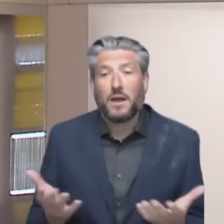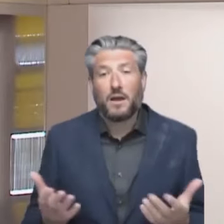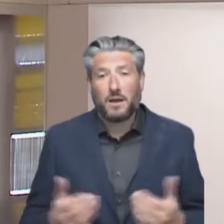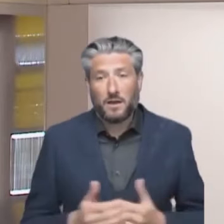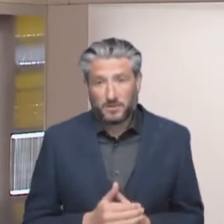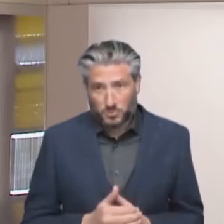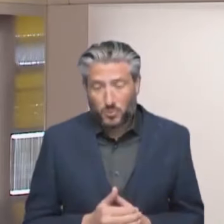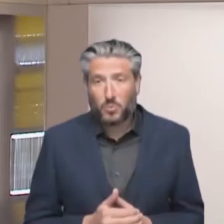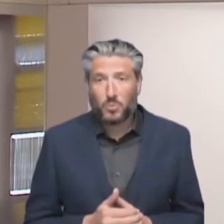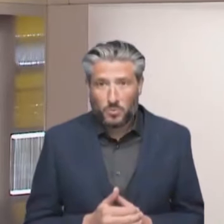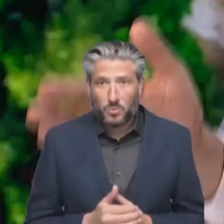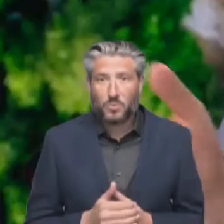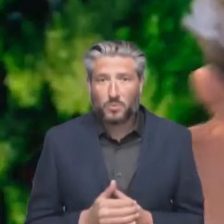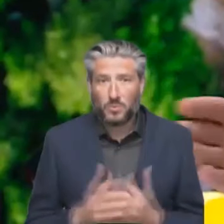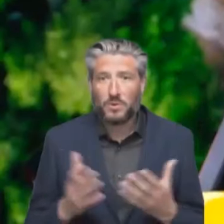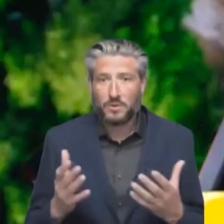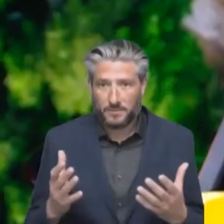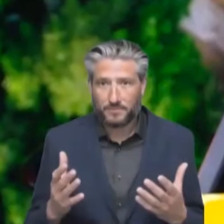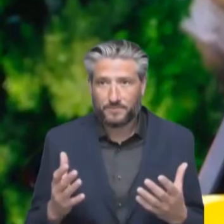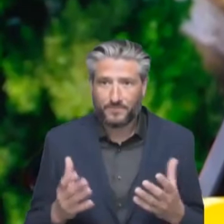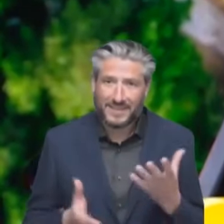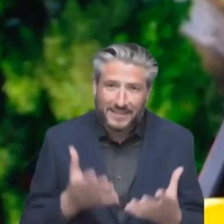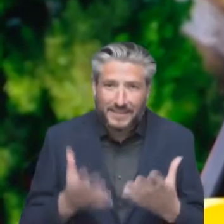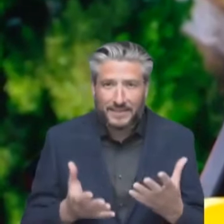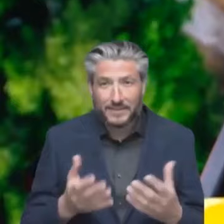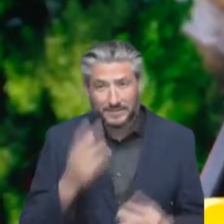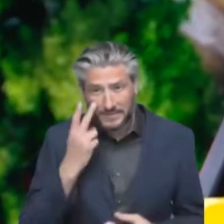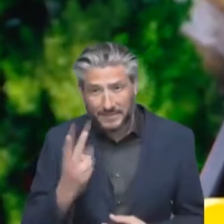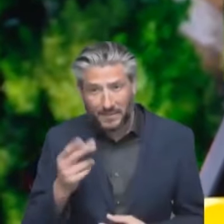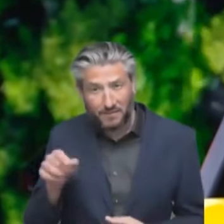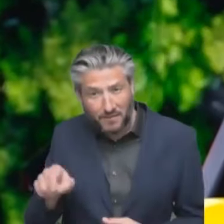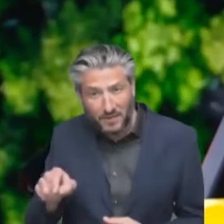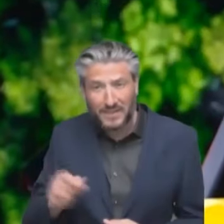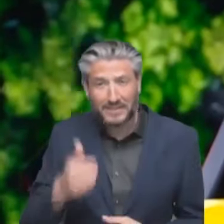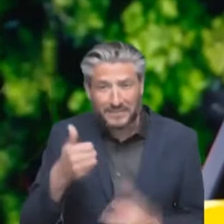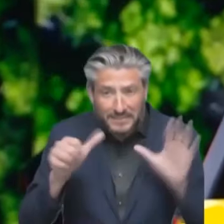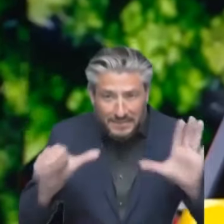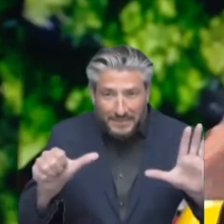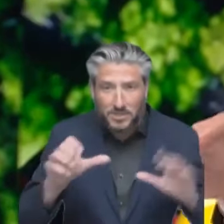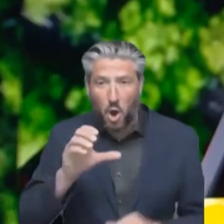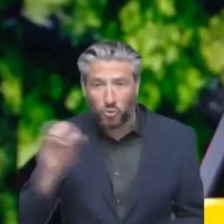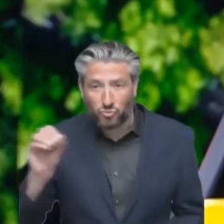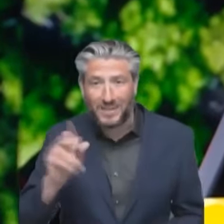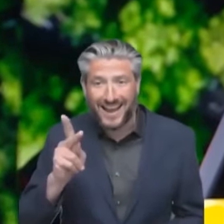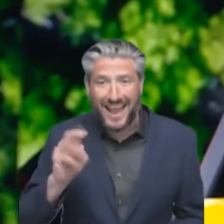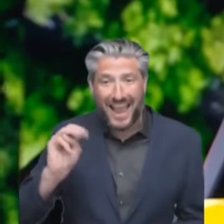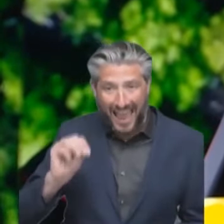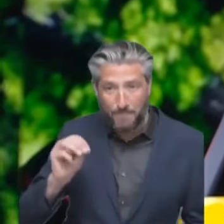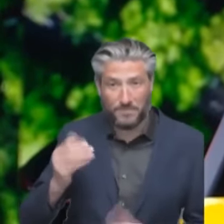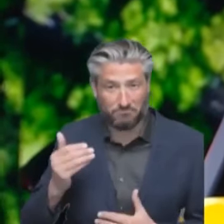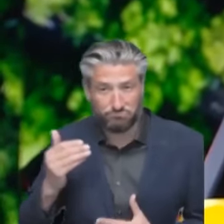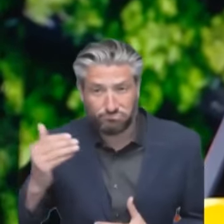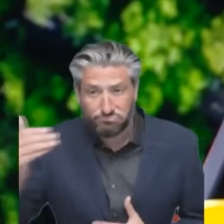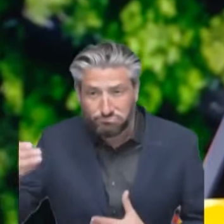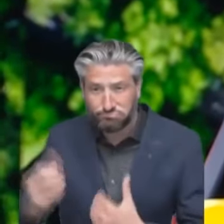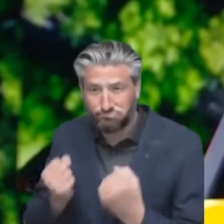and use. And for this kind of usage, you know, 600, 700 kilometers of range, it'll be feasible. At the beginning, of course, it's going to be